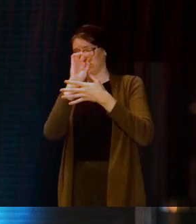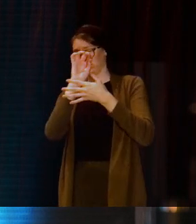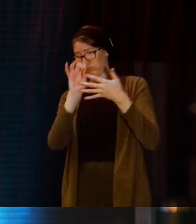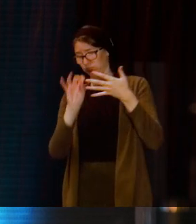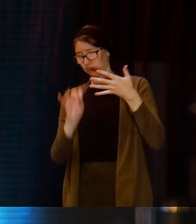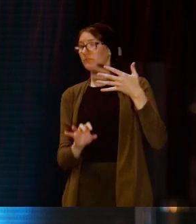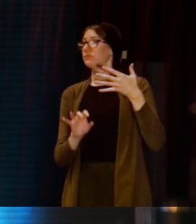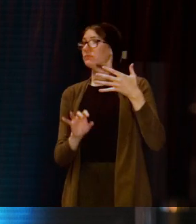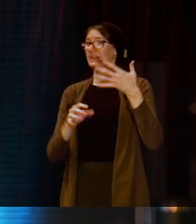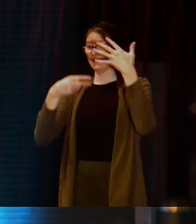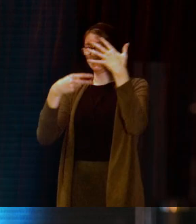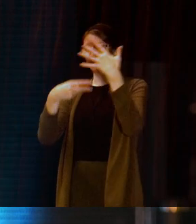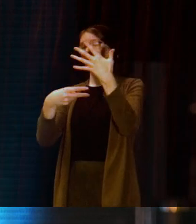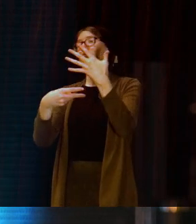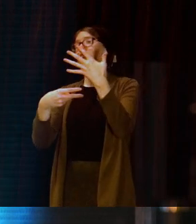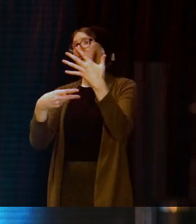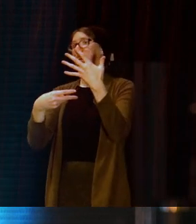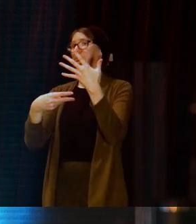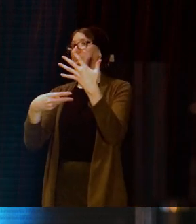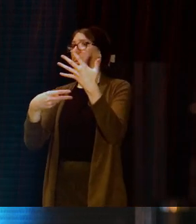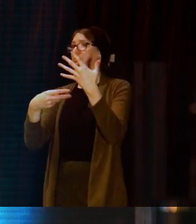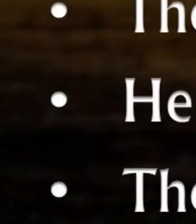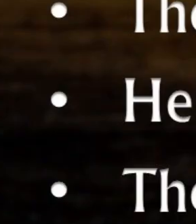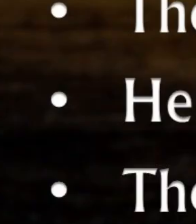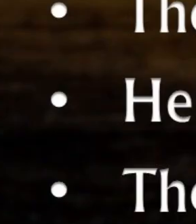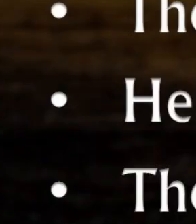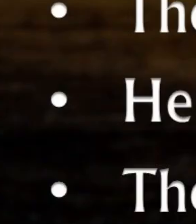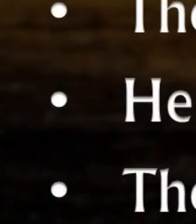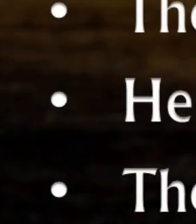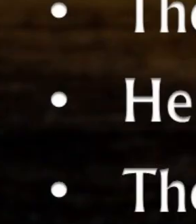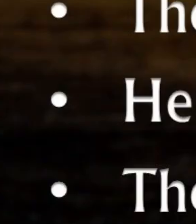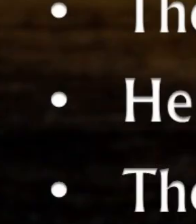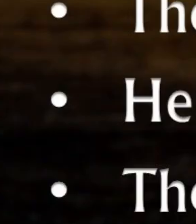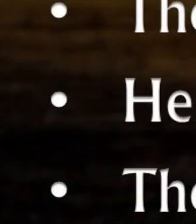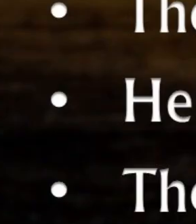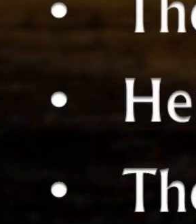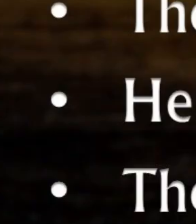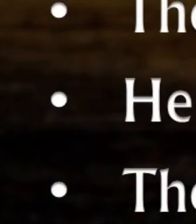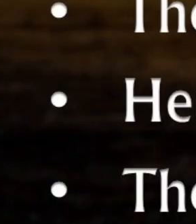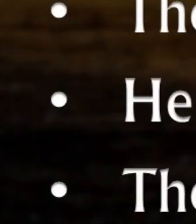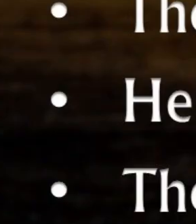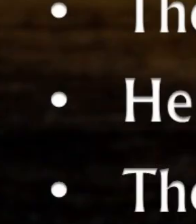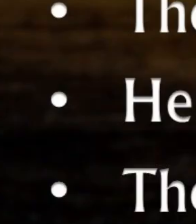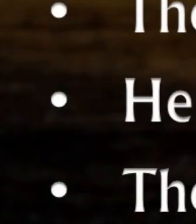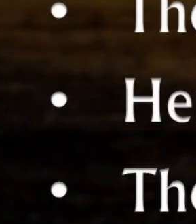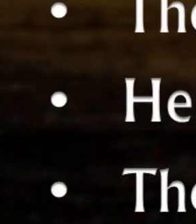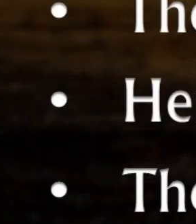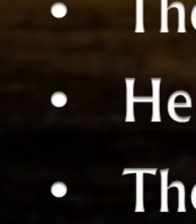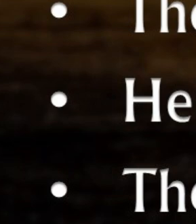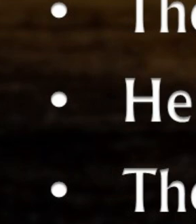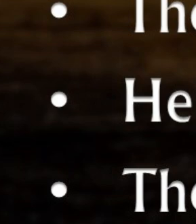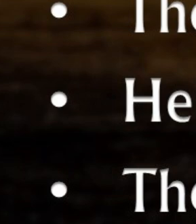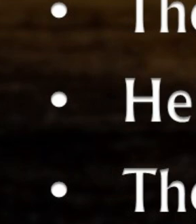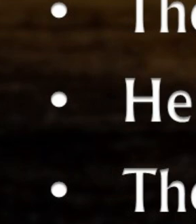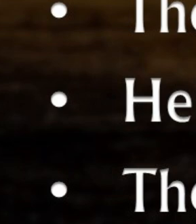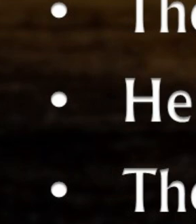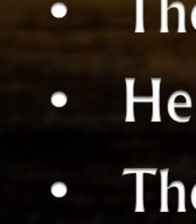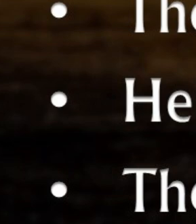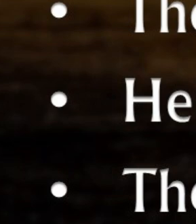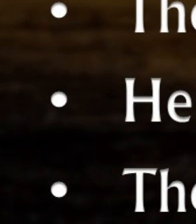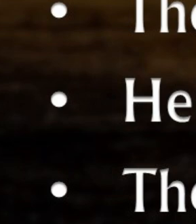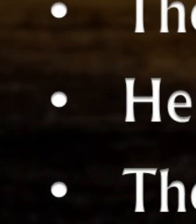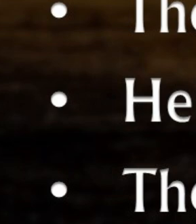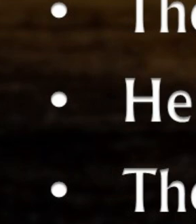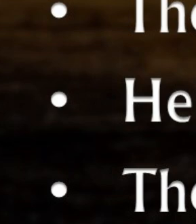the summary, 7 points that it comes about. Because this covenant that God makes with his people is 2 things. It's a prophecy as well